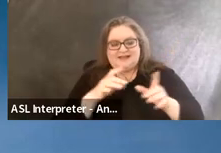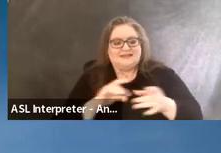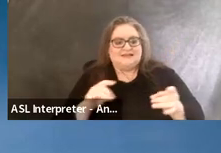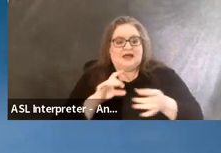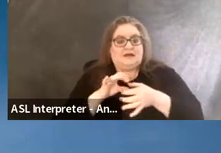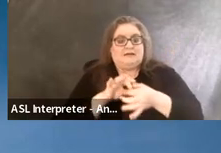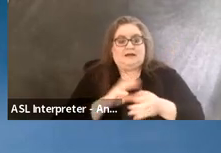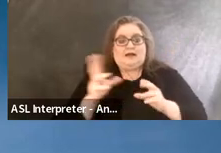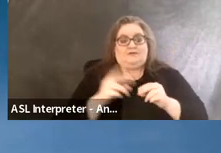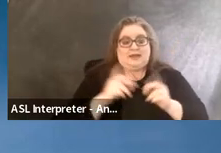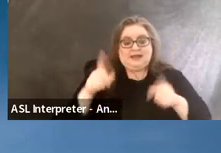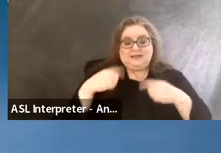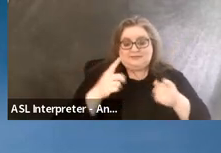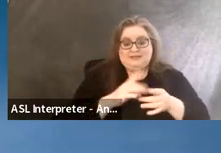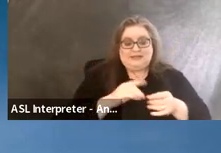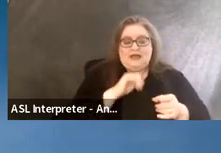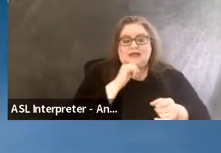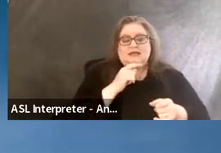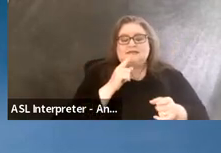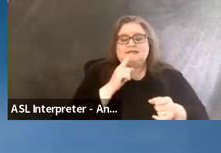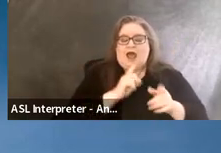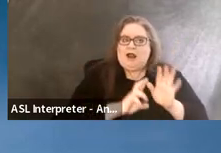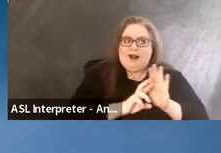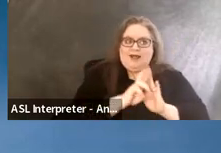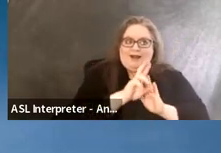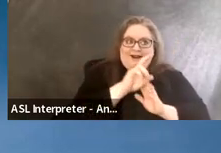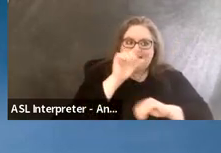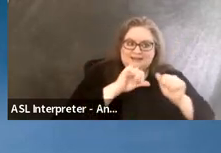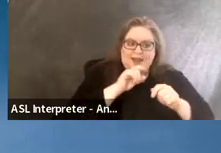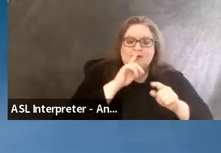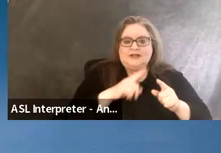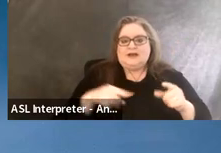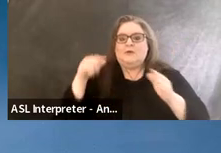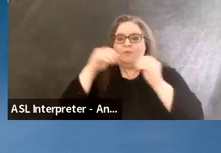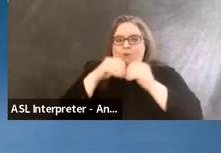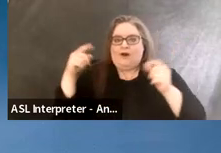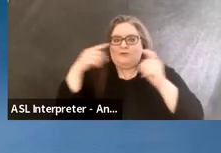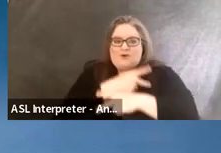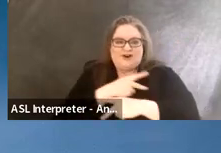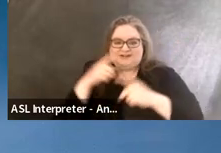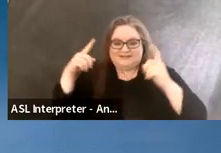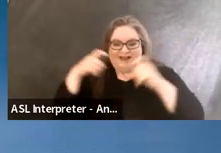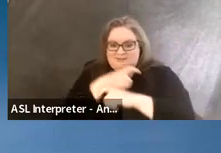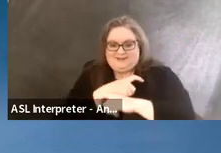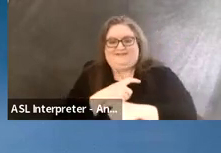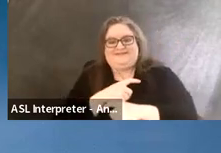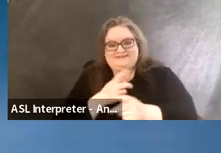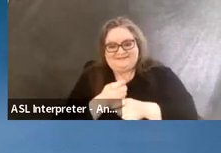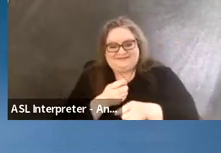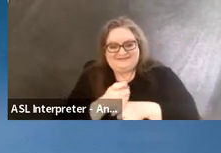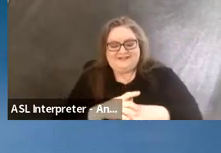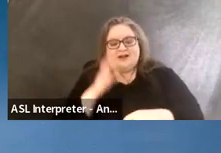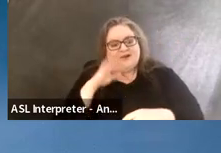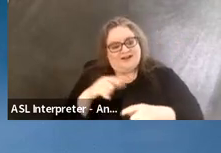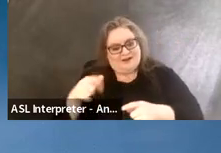Medicaid, it's been said, it's not rocket science, it's far more complicated. I know we've all been there, right?